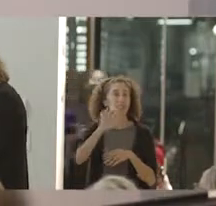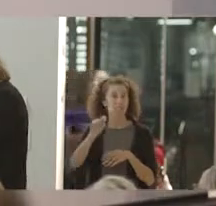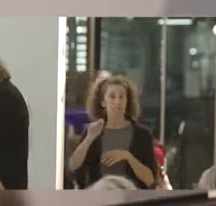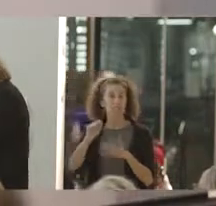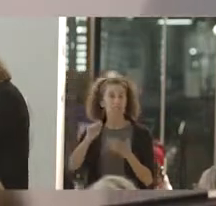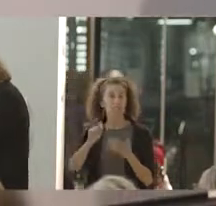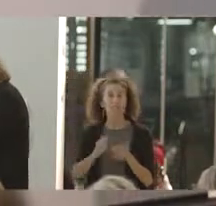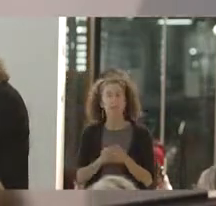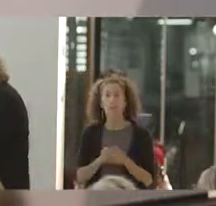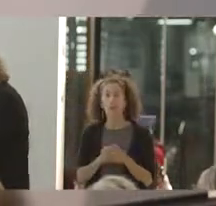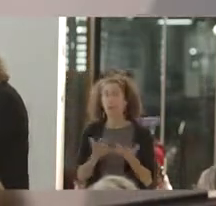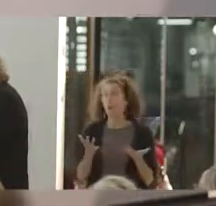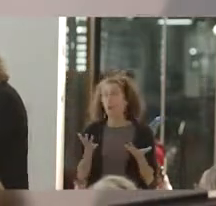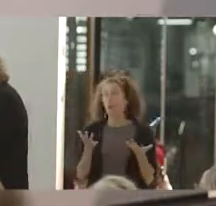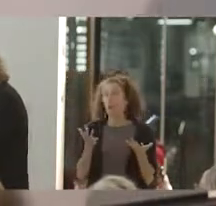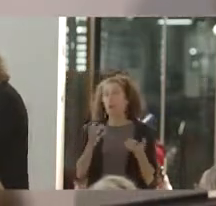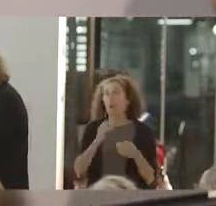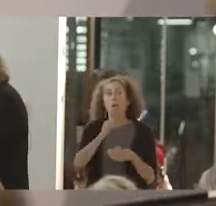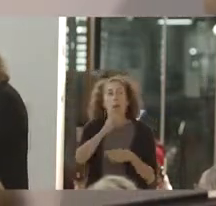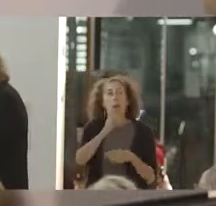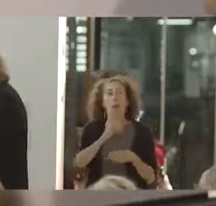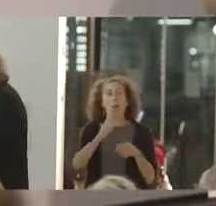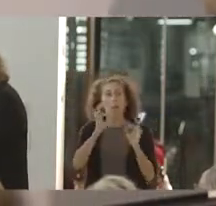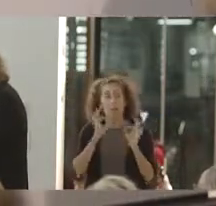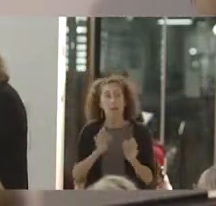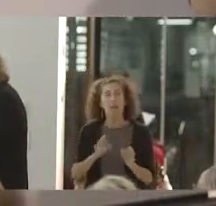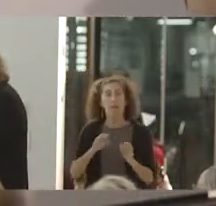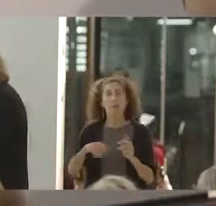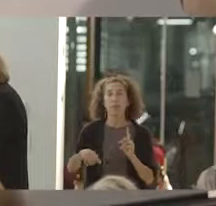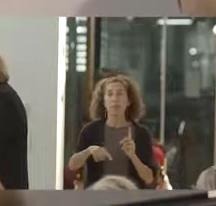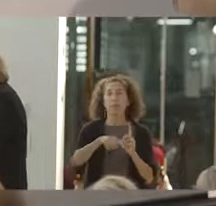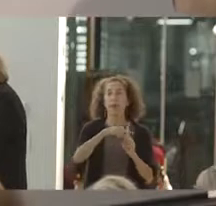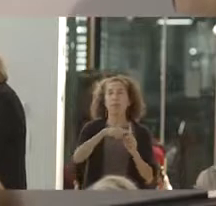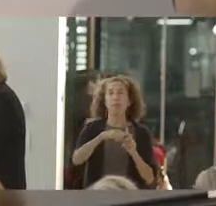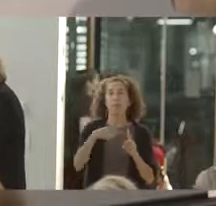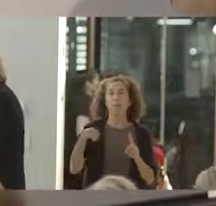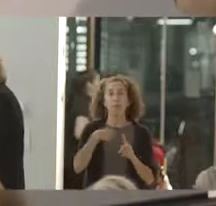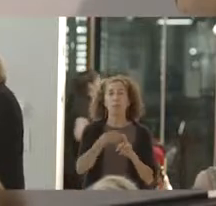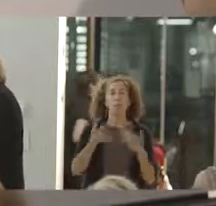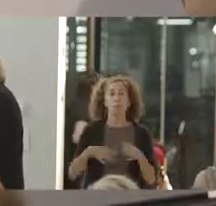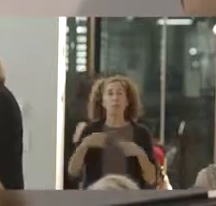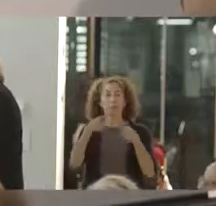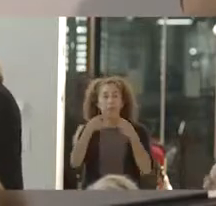if that's technically possible, but what we don't want to do is come to a public meeting and say something's technically possible when it's not.